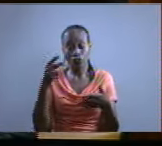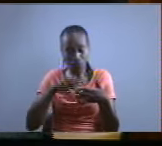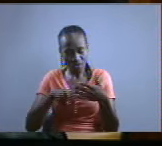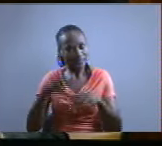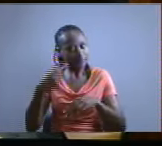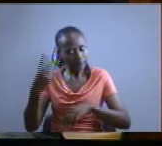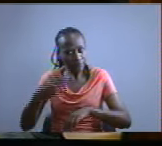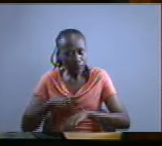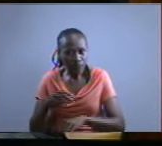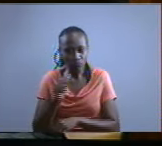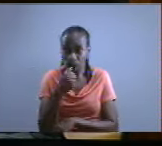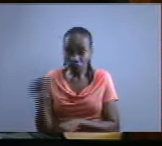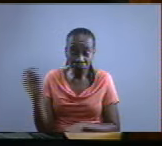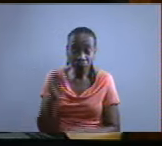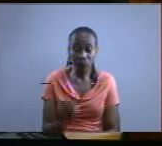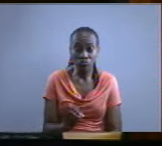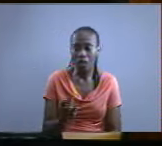time?